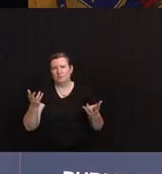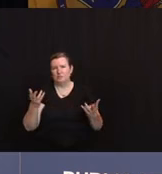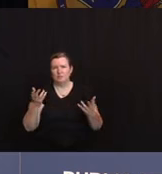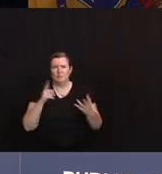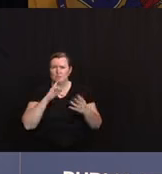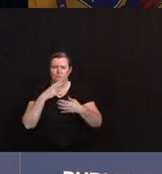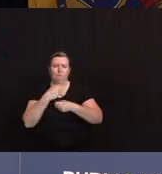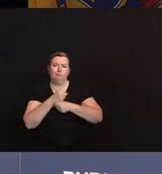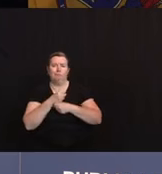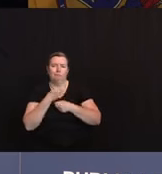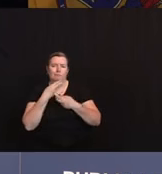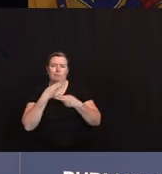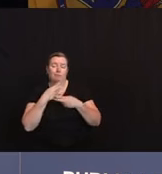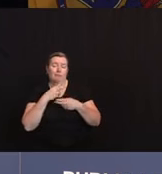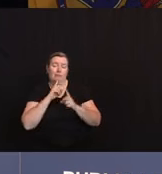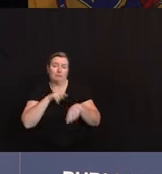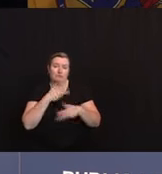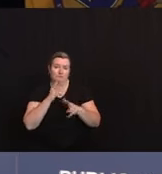talk more at a different time.